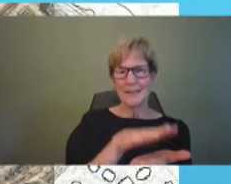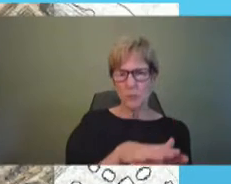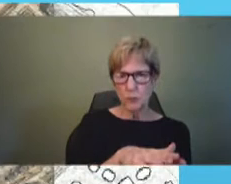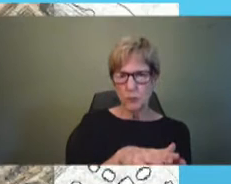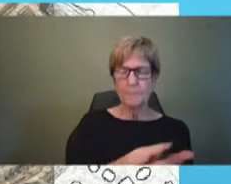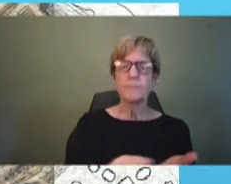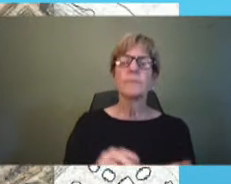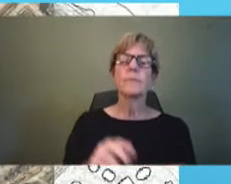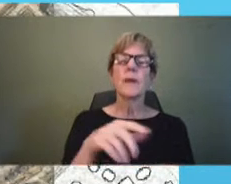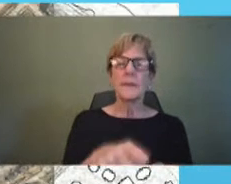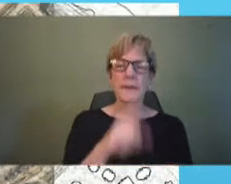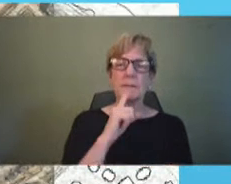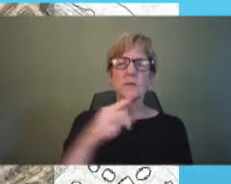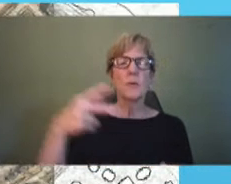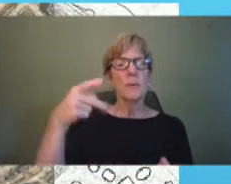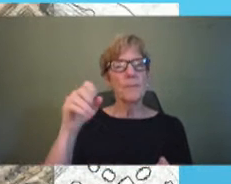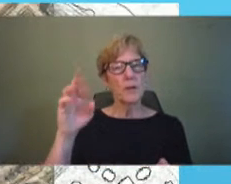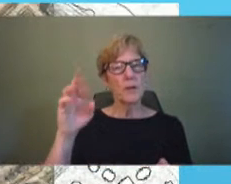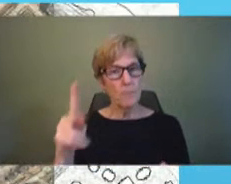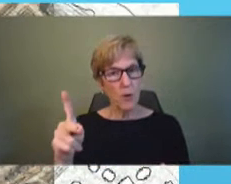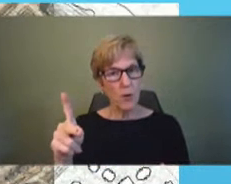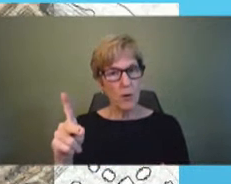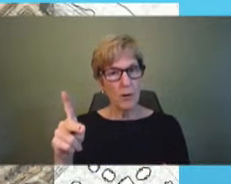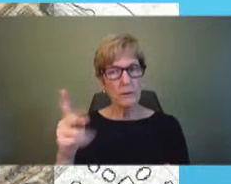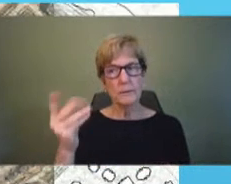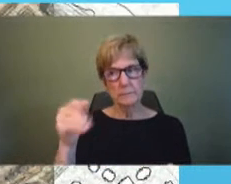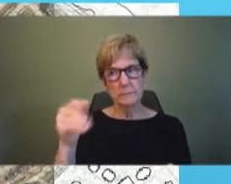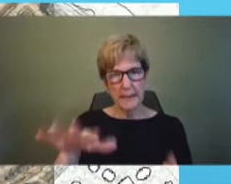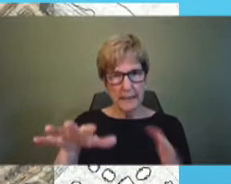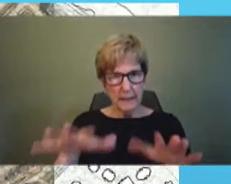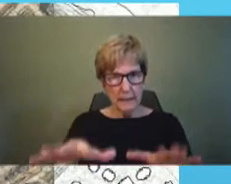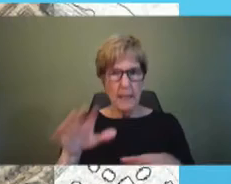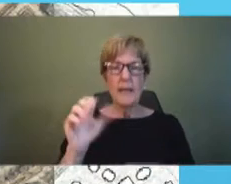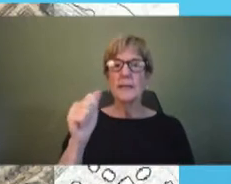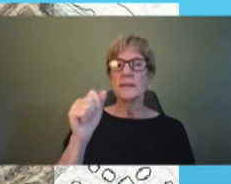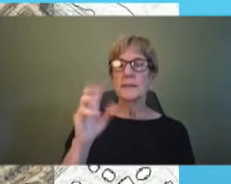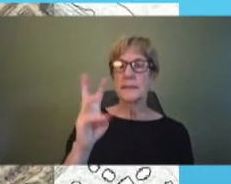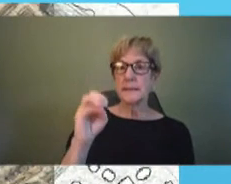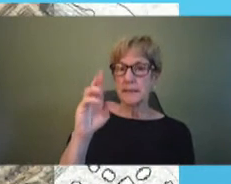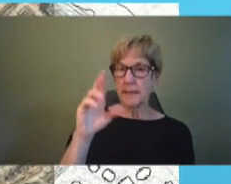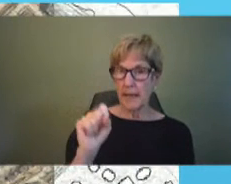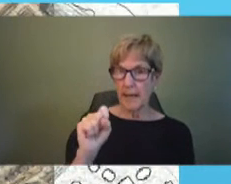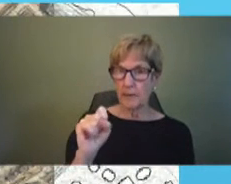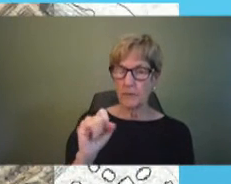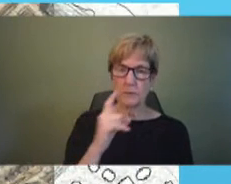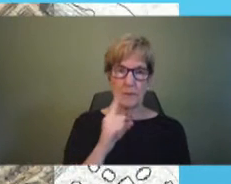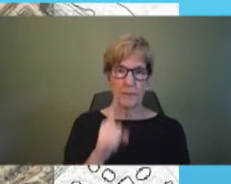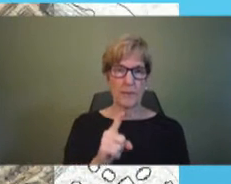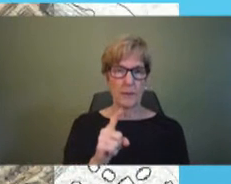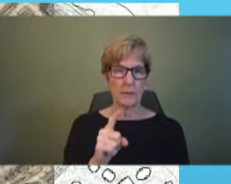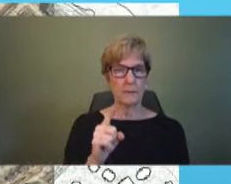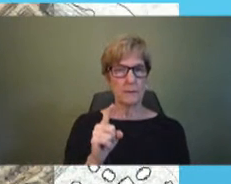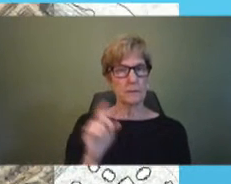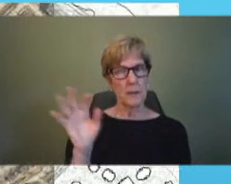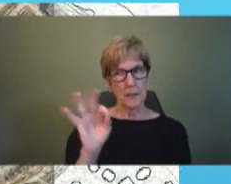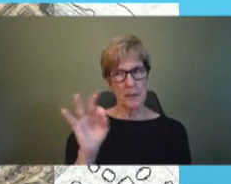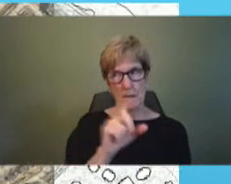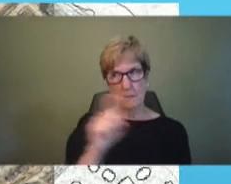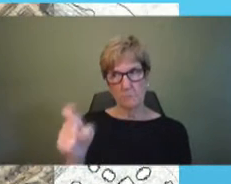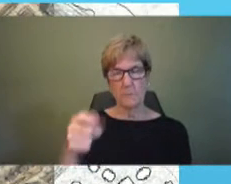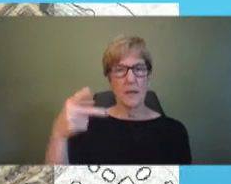would be the public Park acreage uh 16 Acres uh at least total there at least n that could go to meberg County Parks and